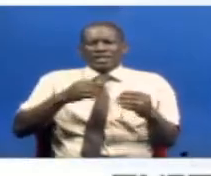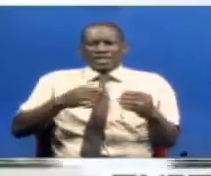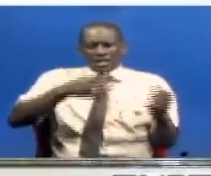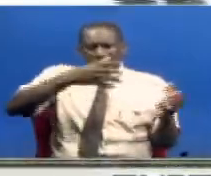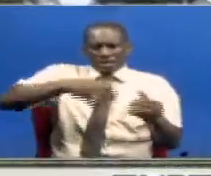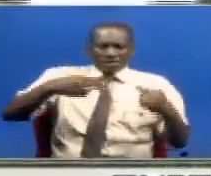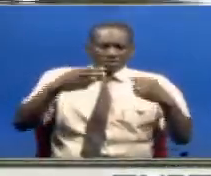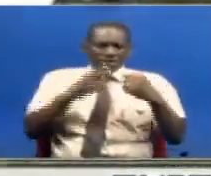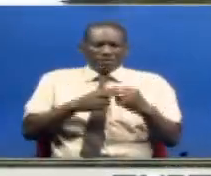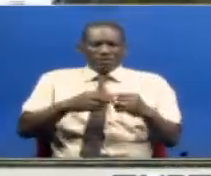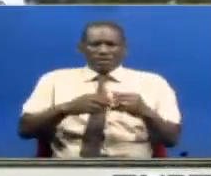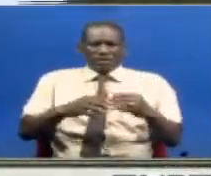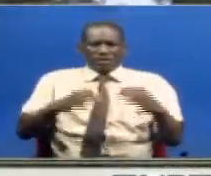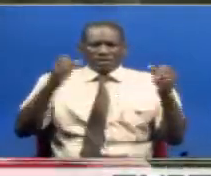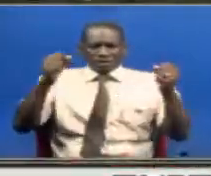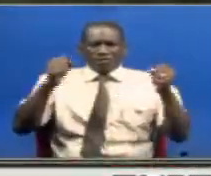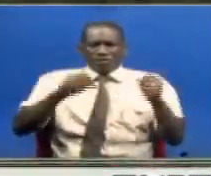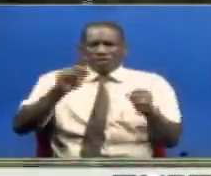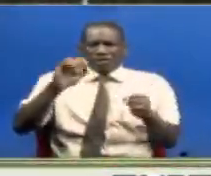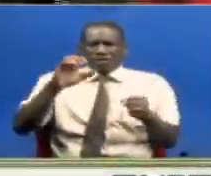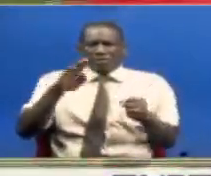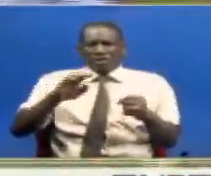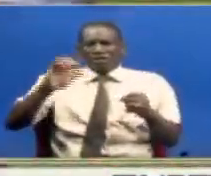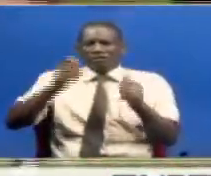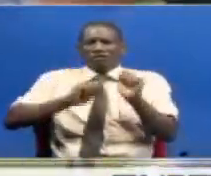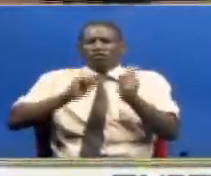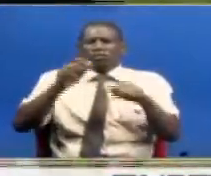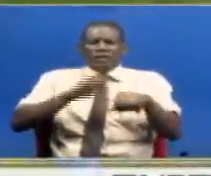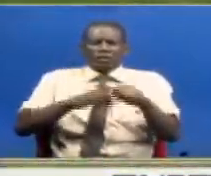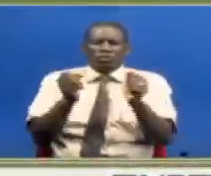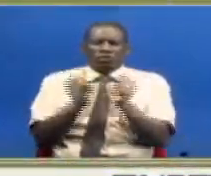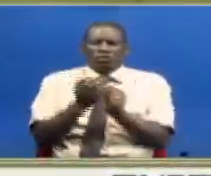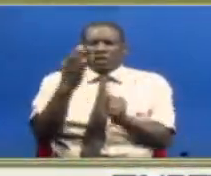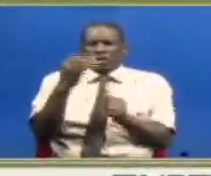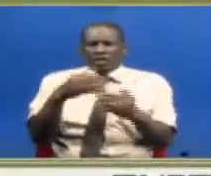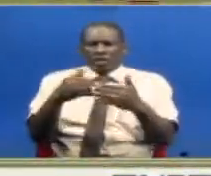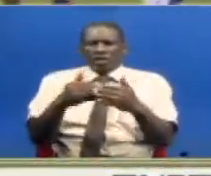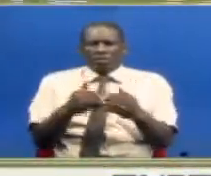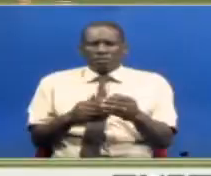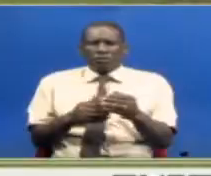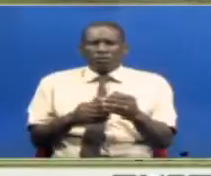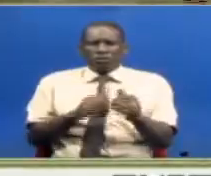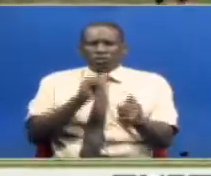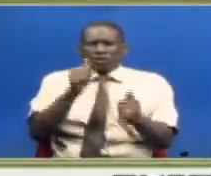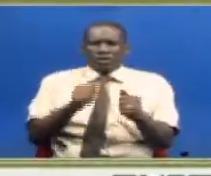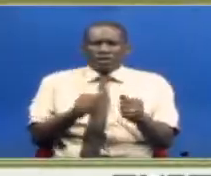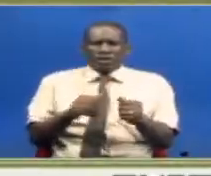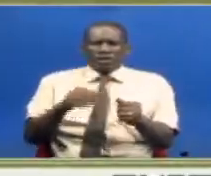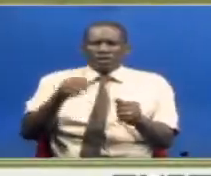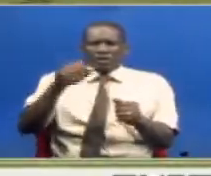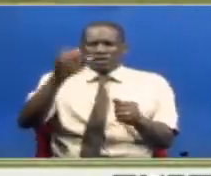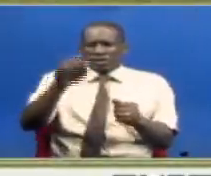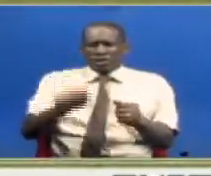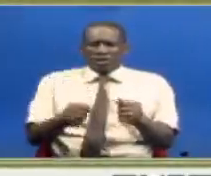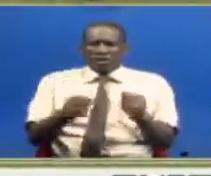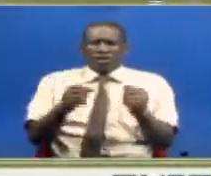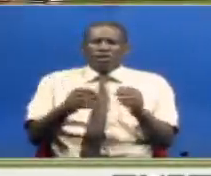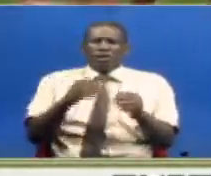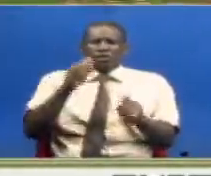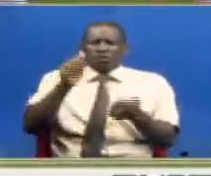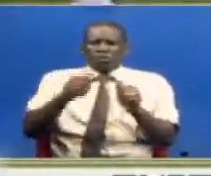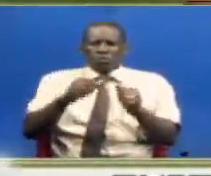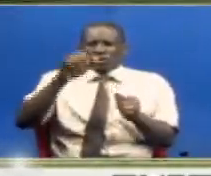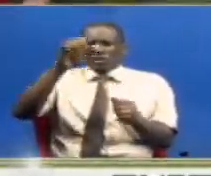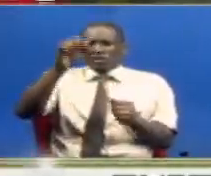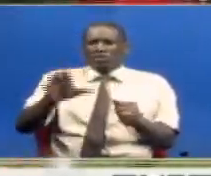Seven Series champions KCB in the opening match at 12:30 p.m. before Samurai at 2:42 p.m. They will play South Africa's Western